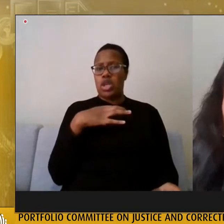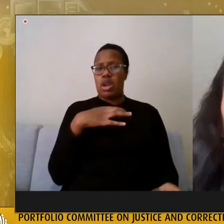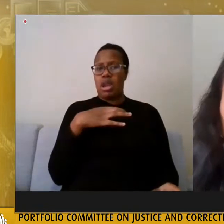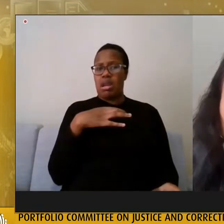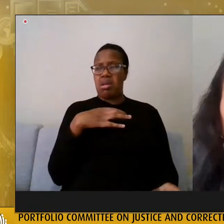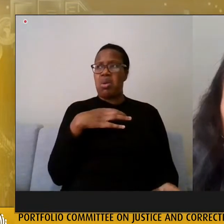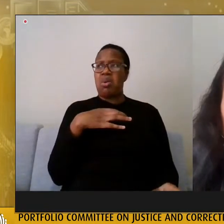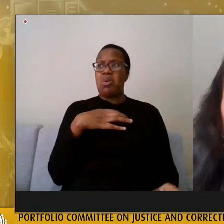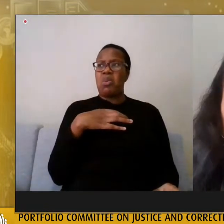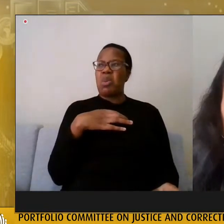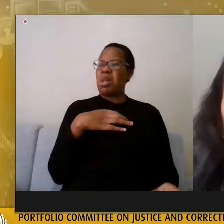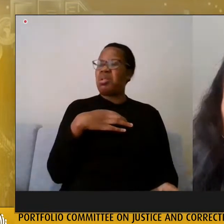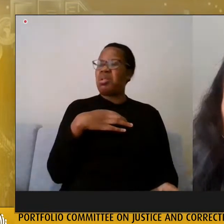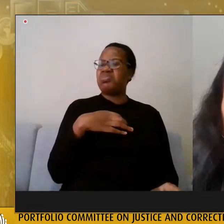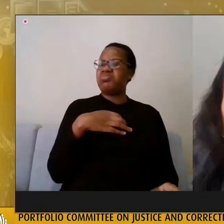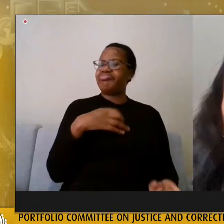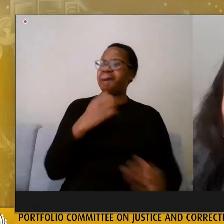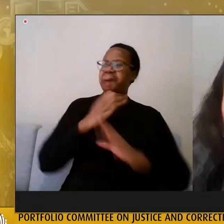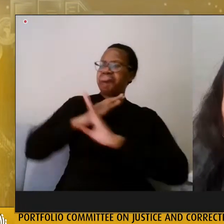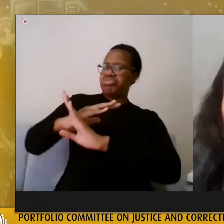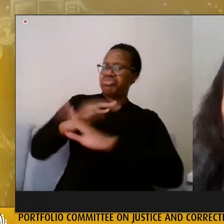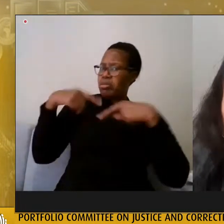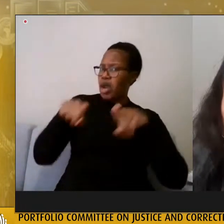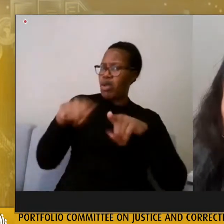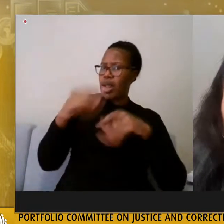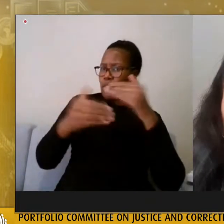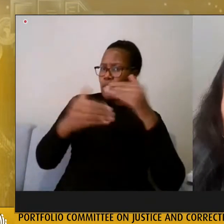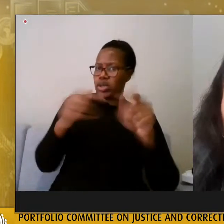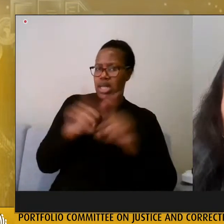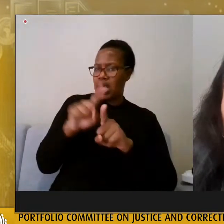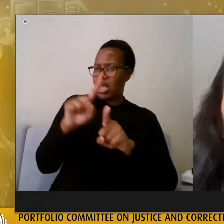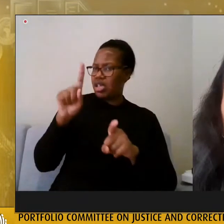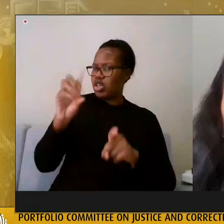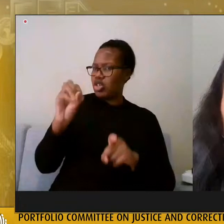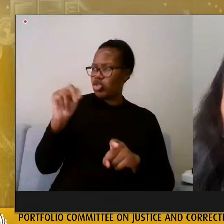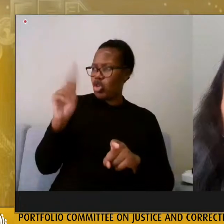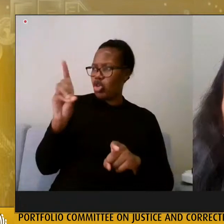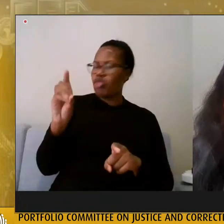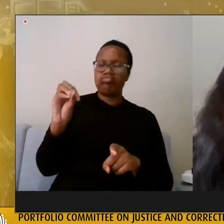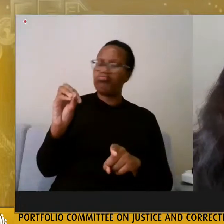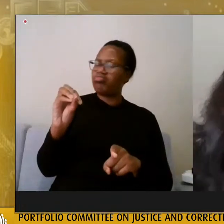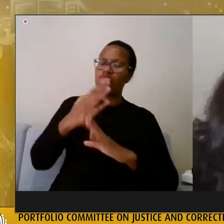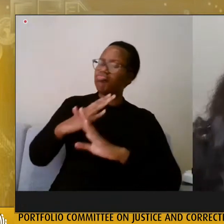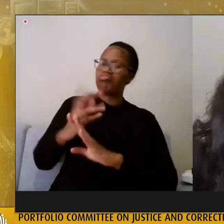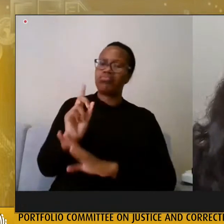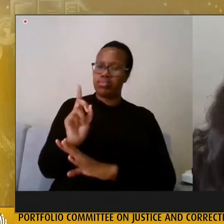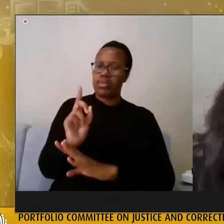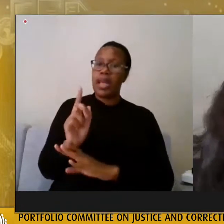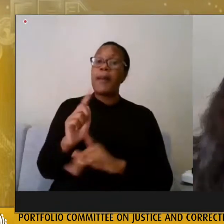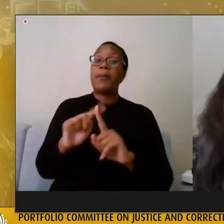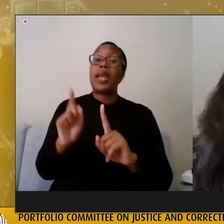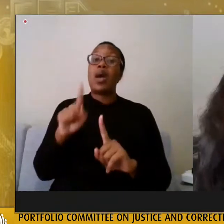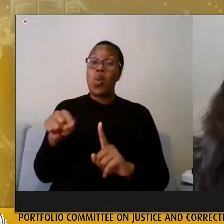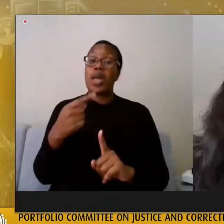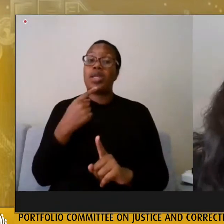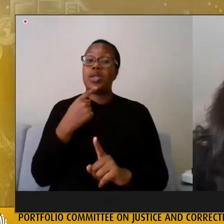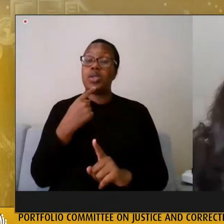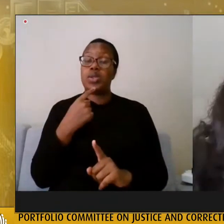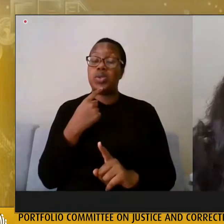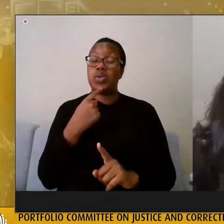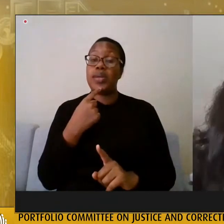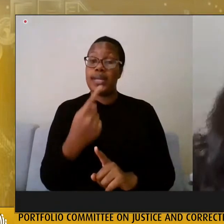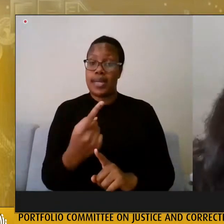considering a parallel process like the Zondo Commission, but I just want to indicate that one, the